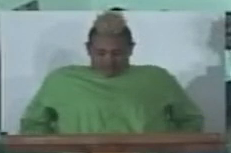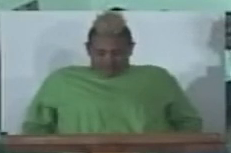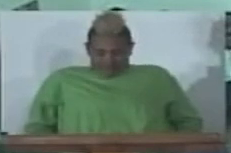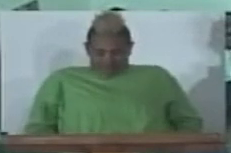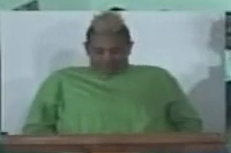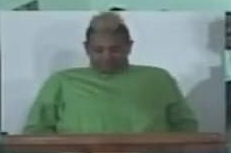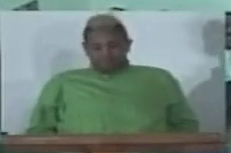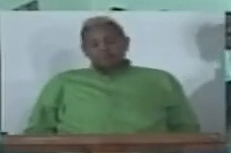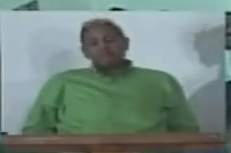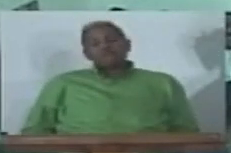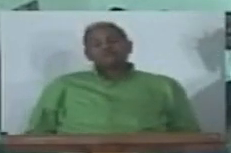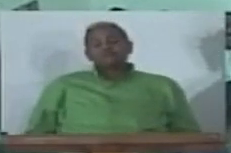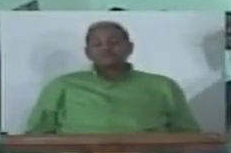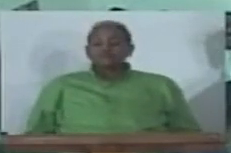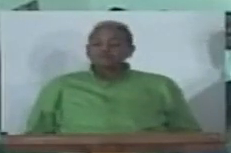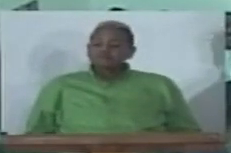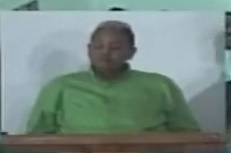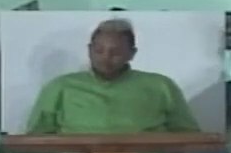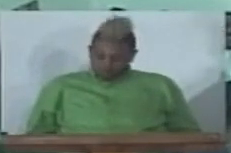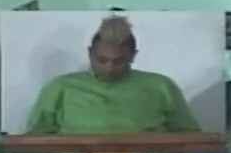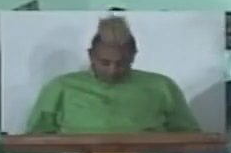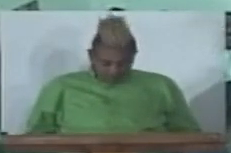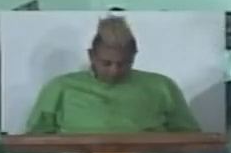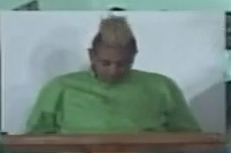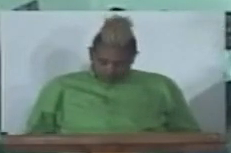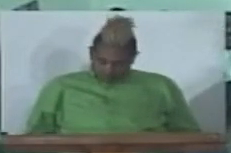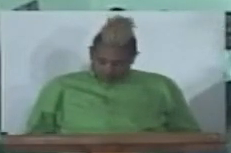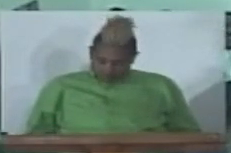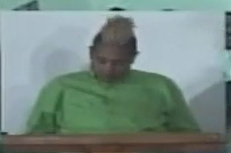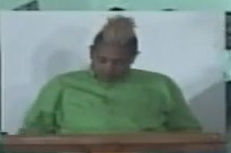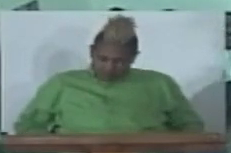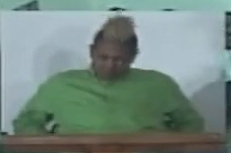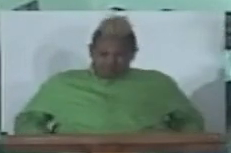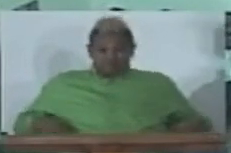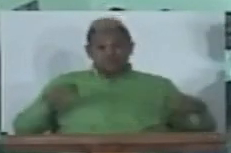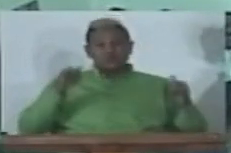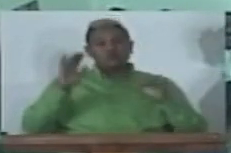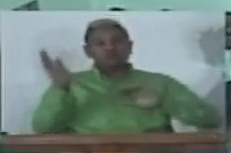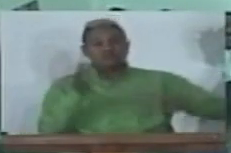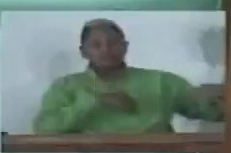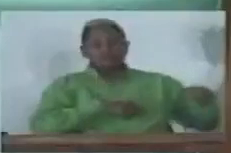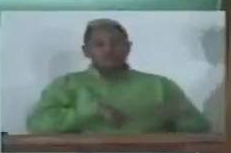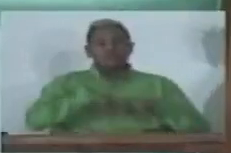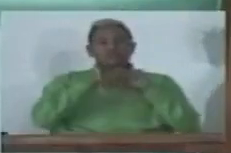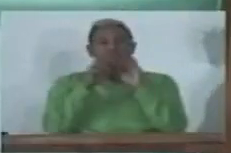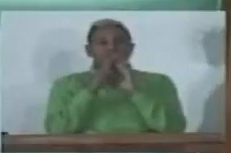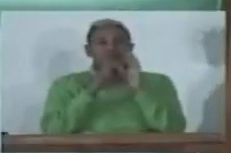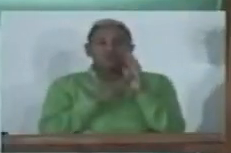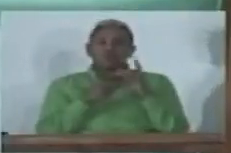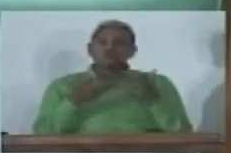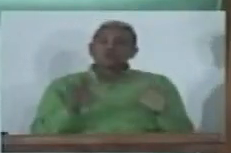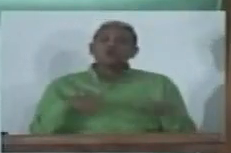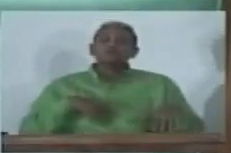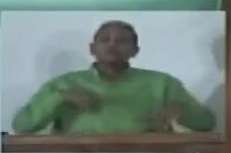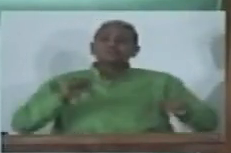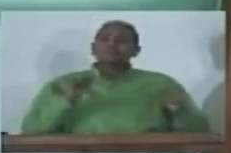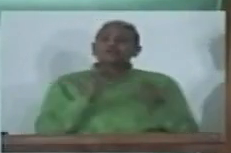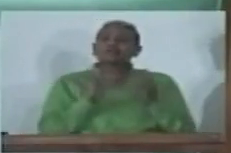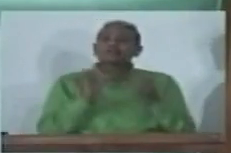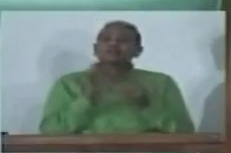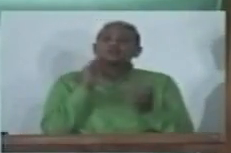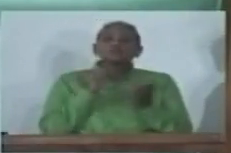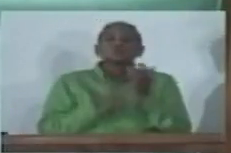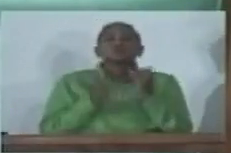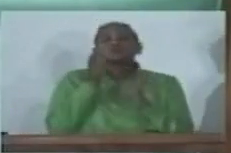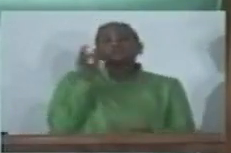Mr. President, I now move for the suspension of the standing orders to enable me to take the motion, notice of which I gave